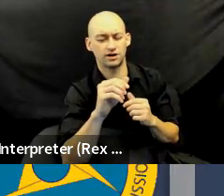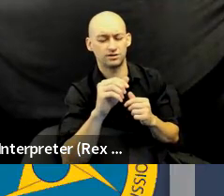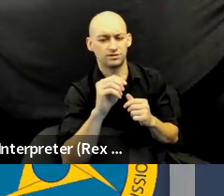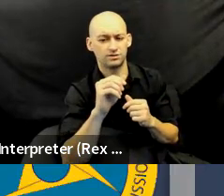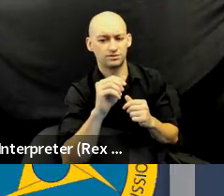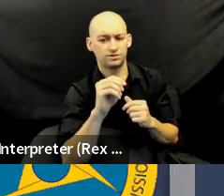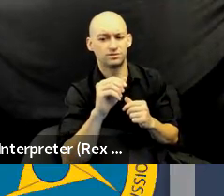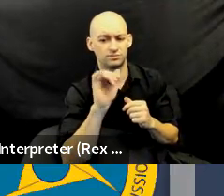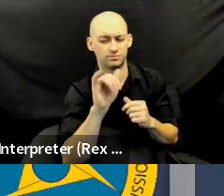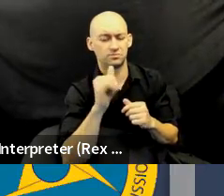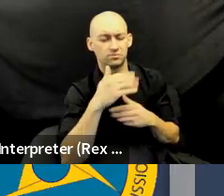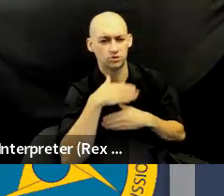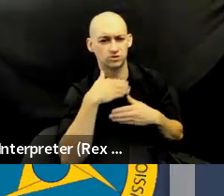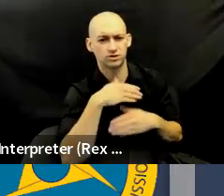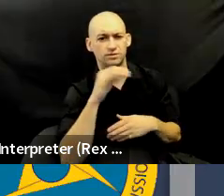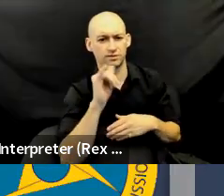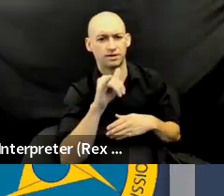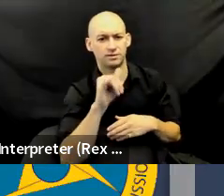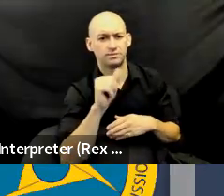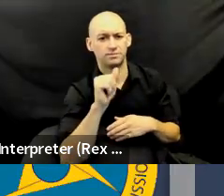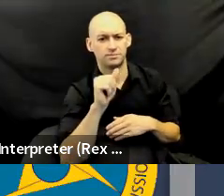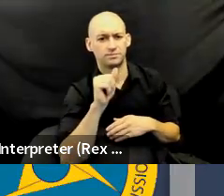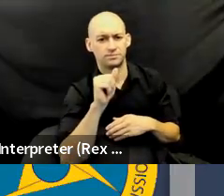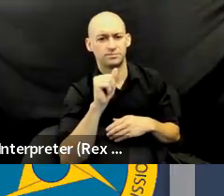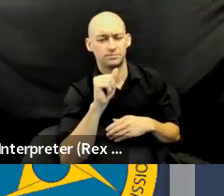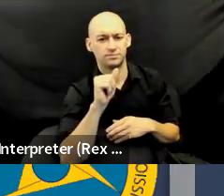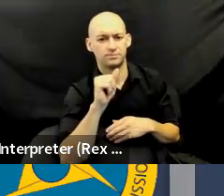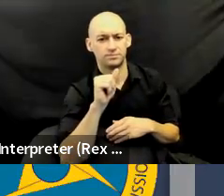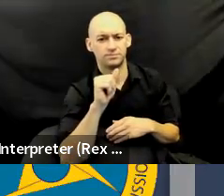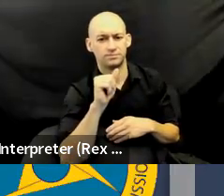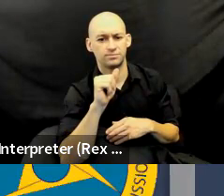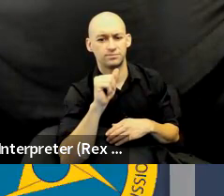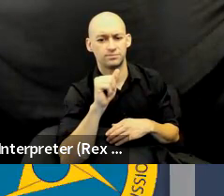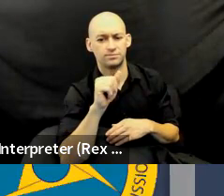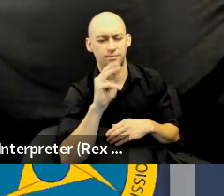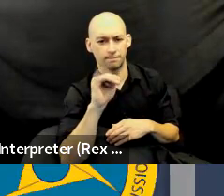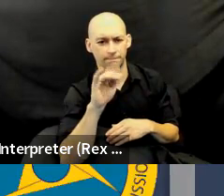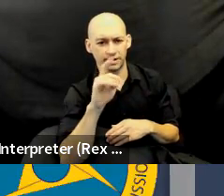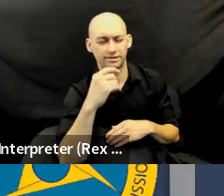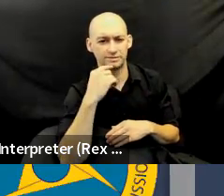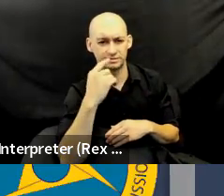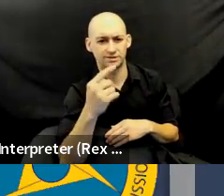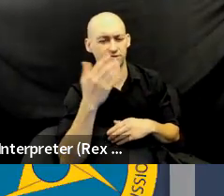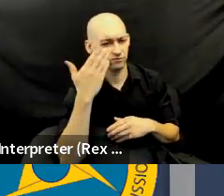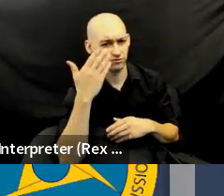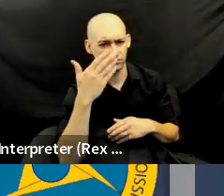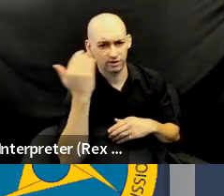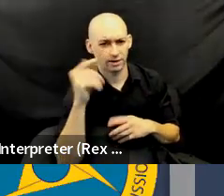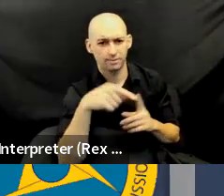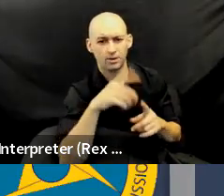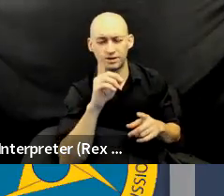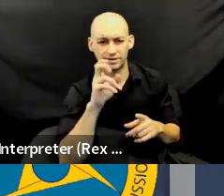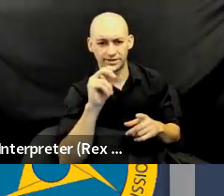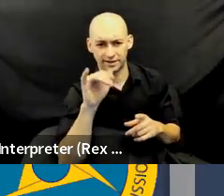Tammy, appreciate all you did as well. Mike, you mentioned, forgot about Dennis and our District